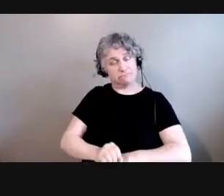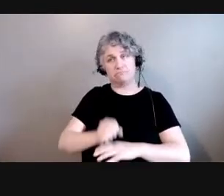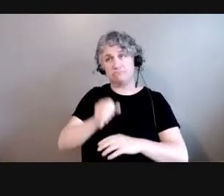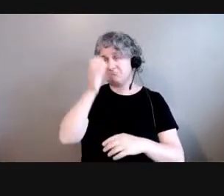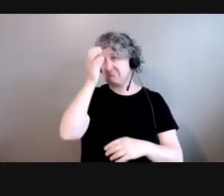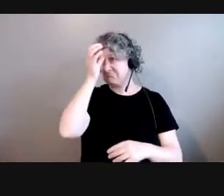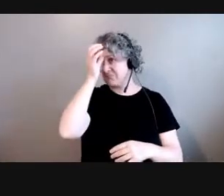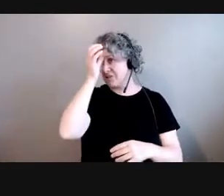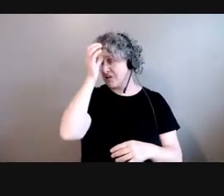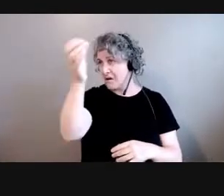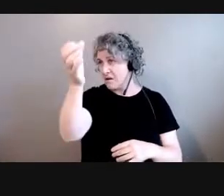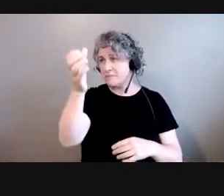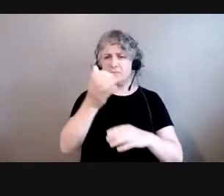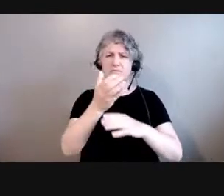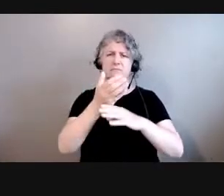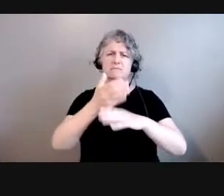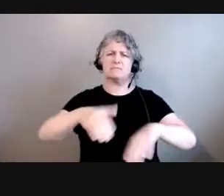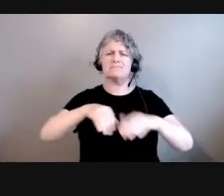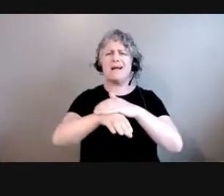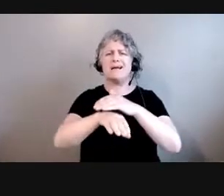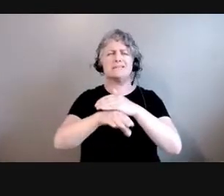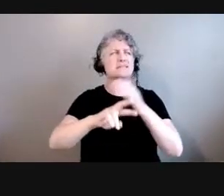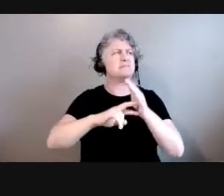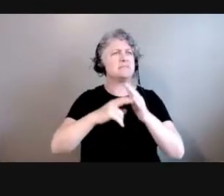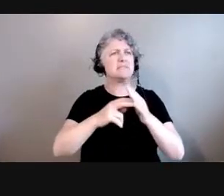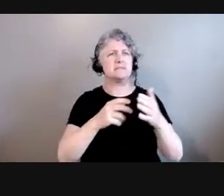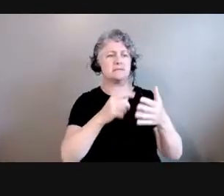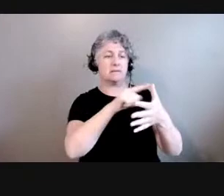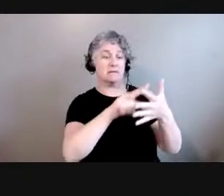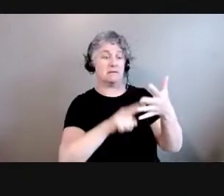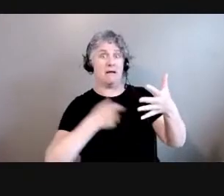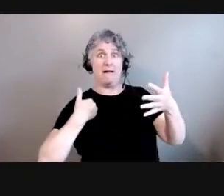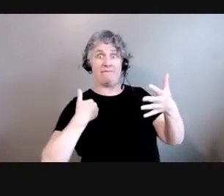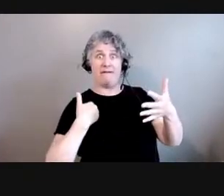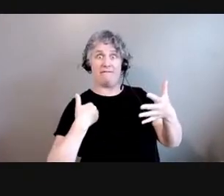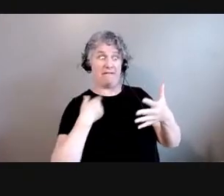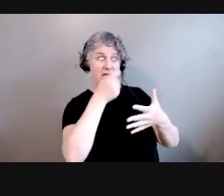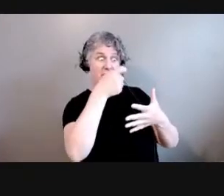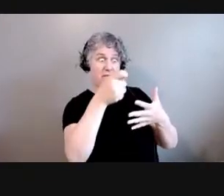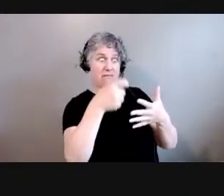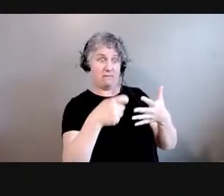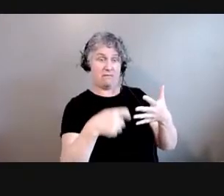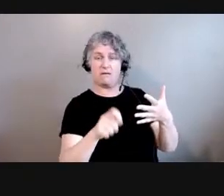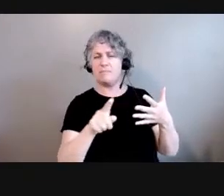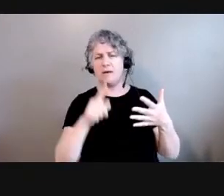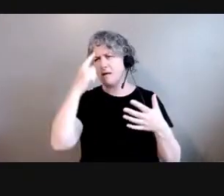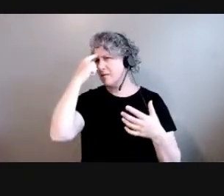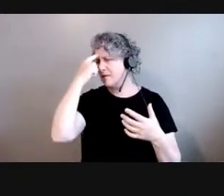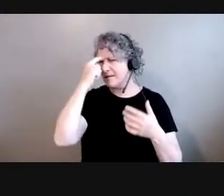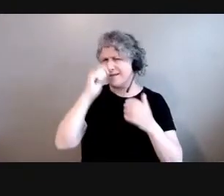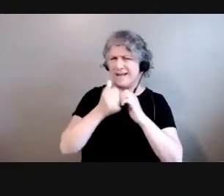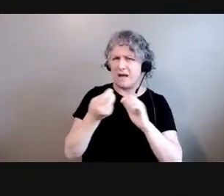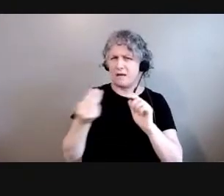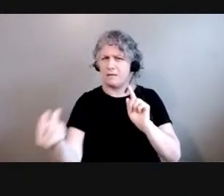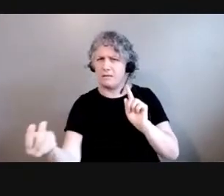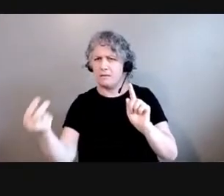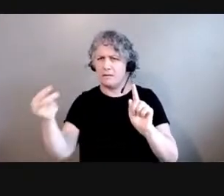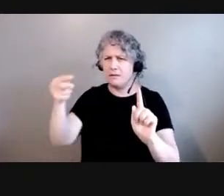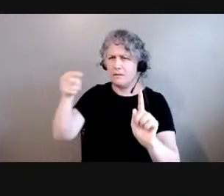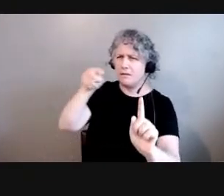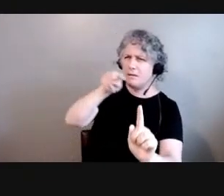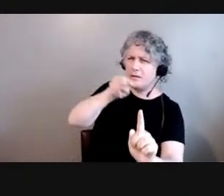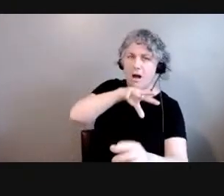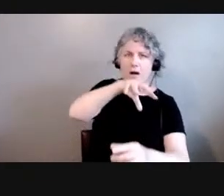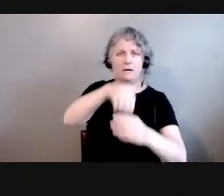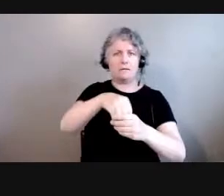accessibility isn't a checklist of things we need to do, but rather accessibility is a thought process, a way of thinking about